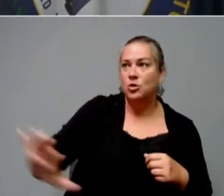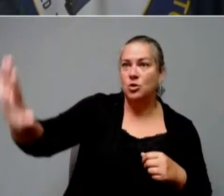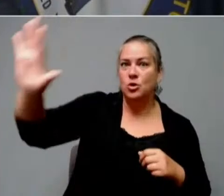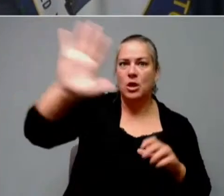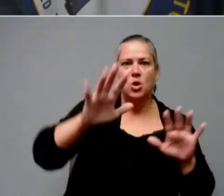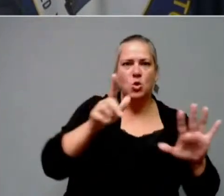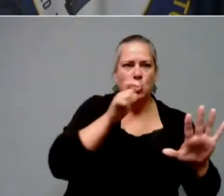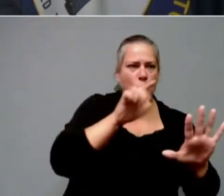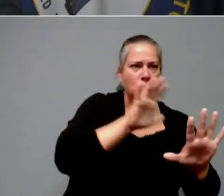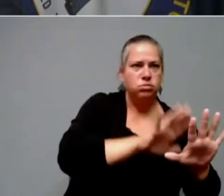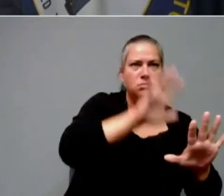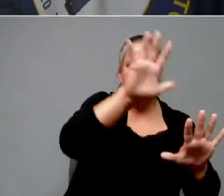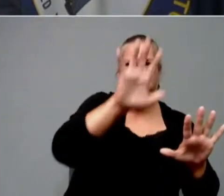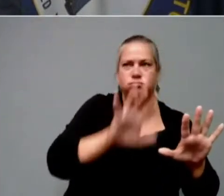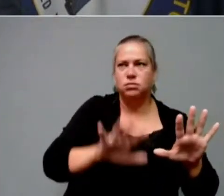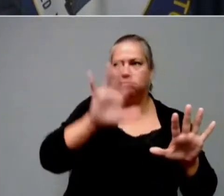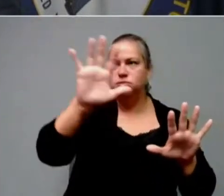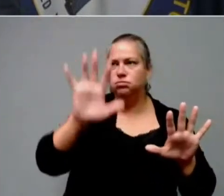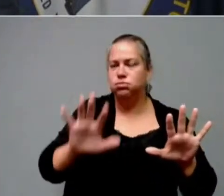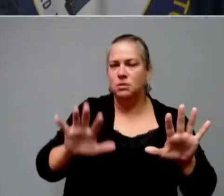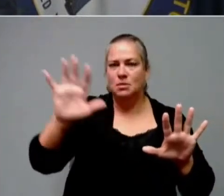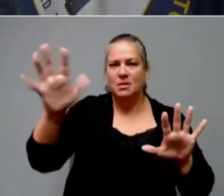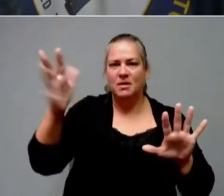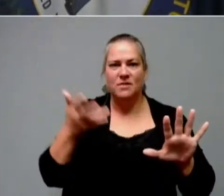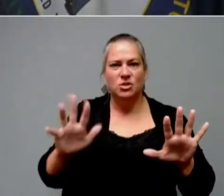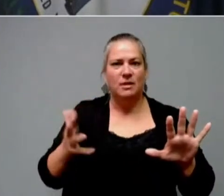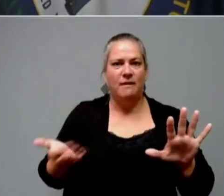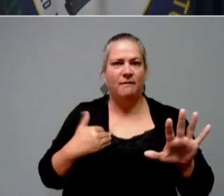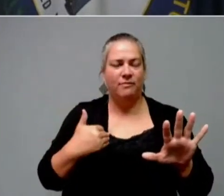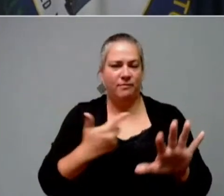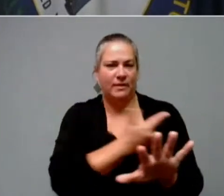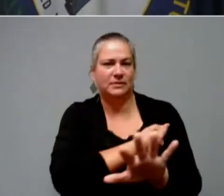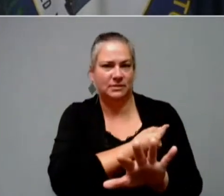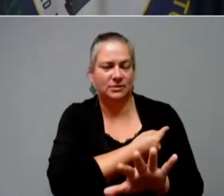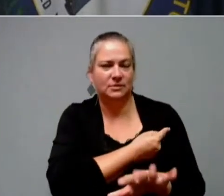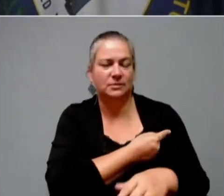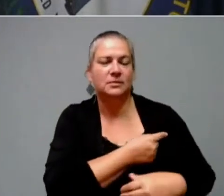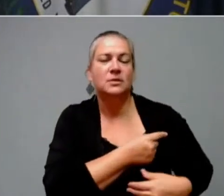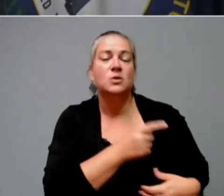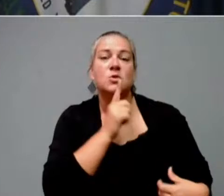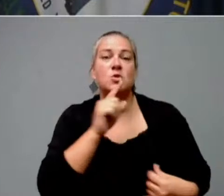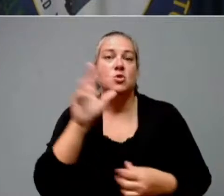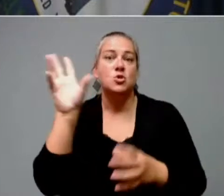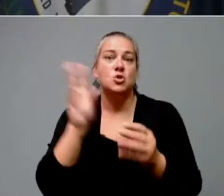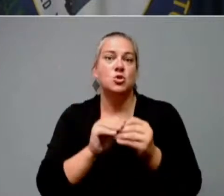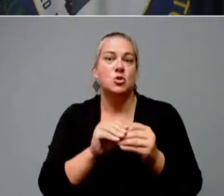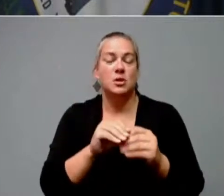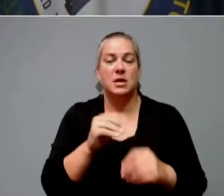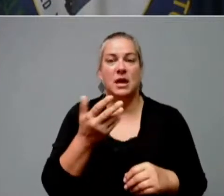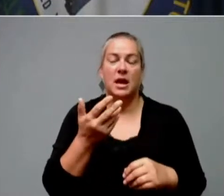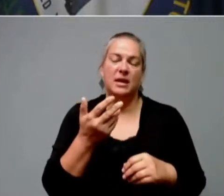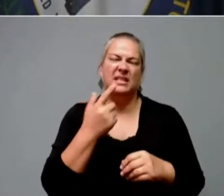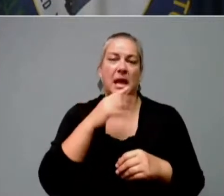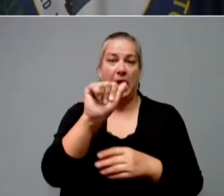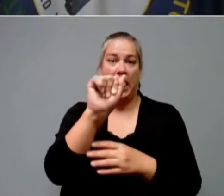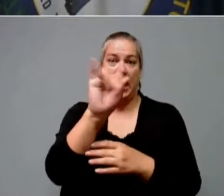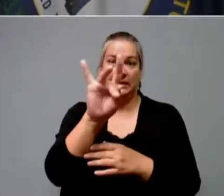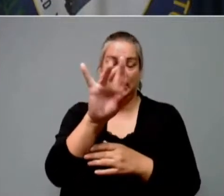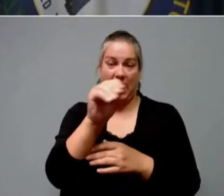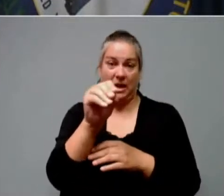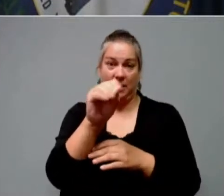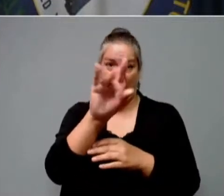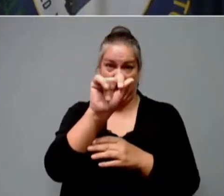Demographically, we're excited to report our total population 18 and up has increased 1 point